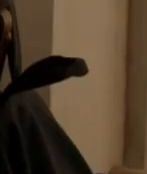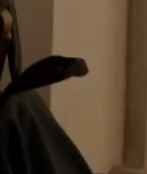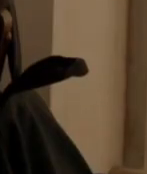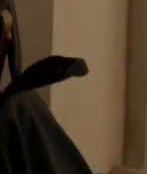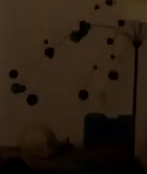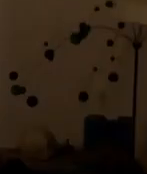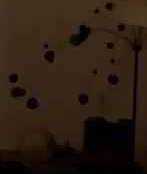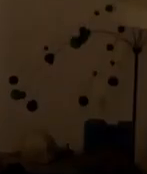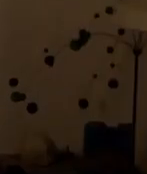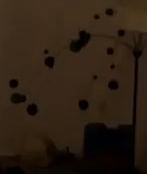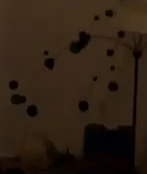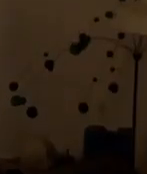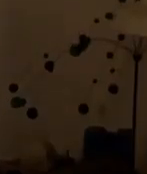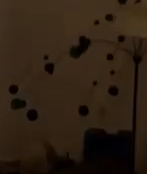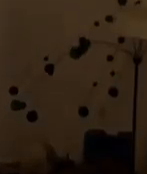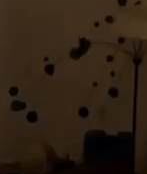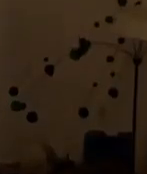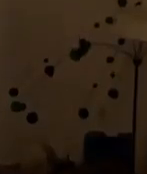How'd you get out?